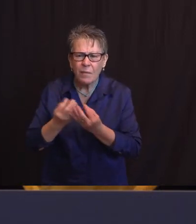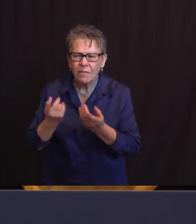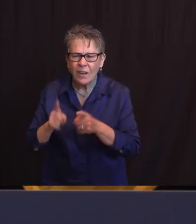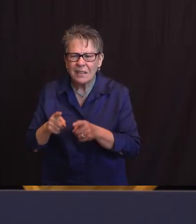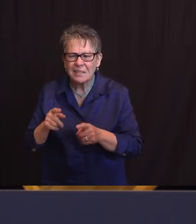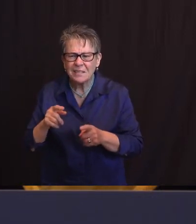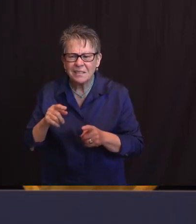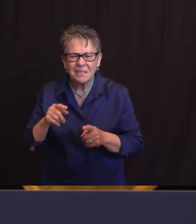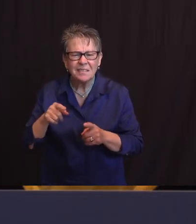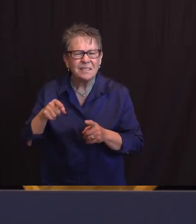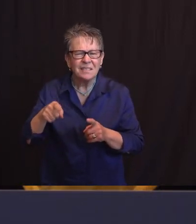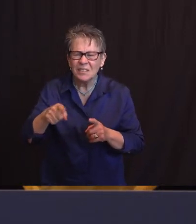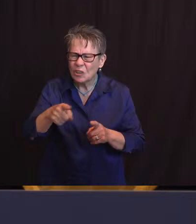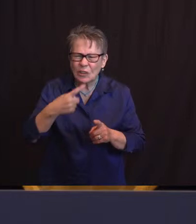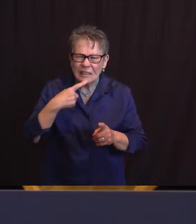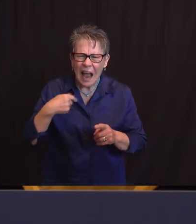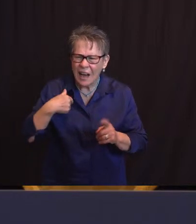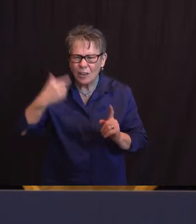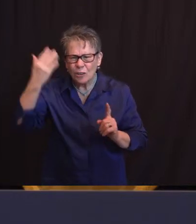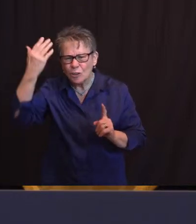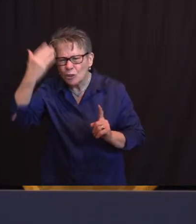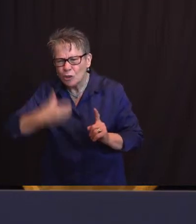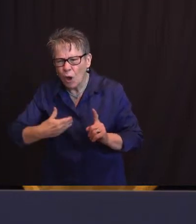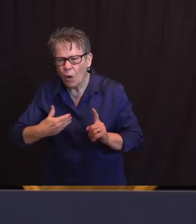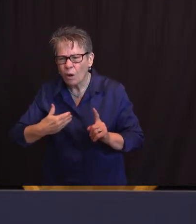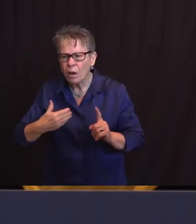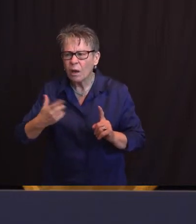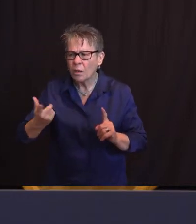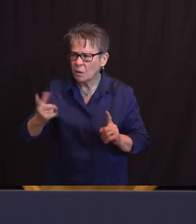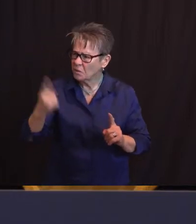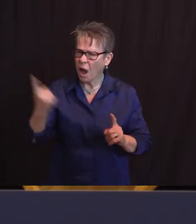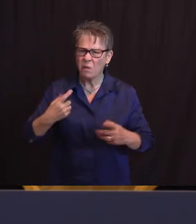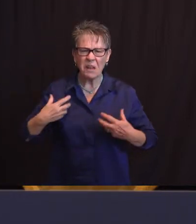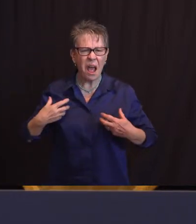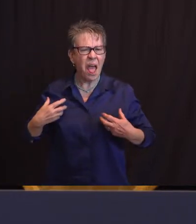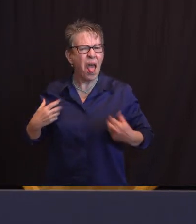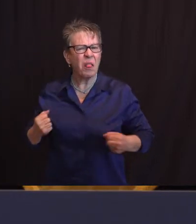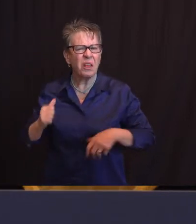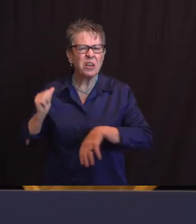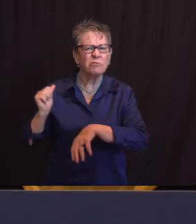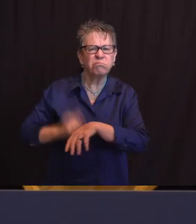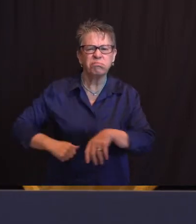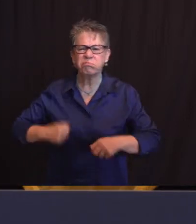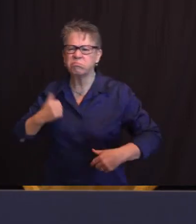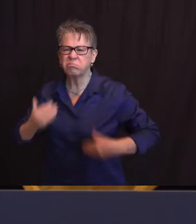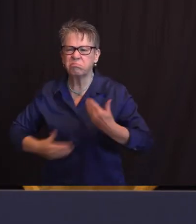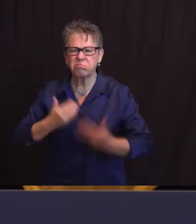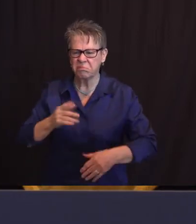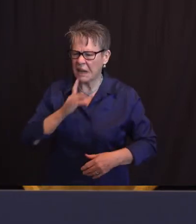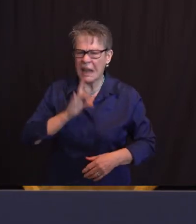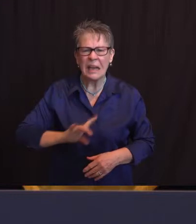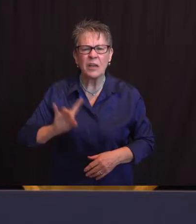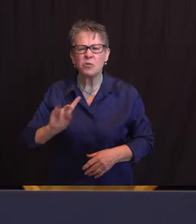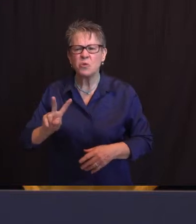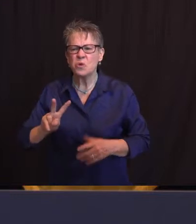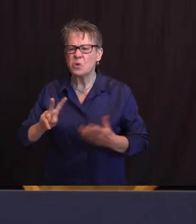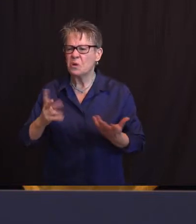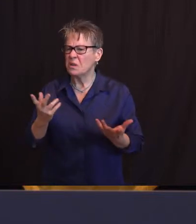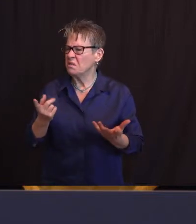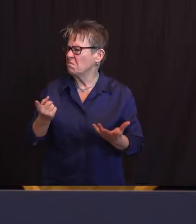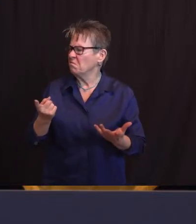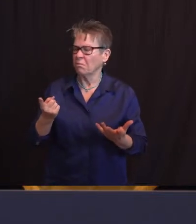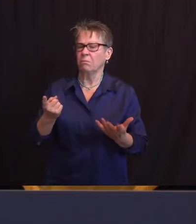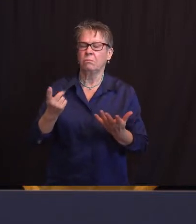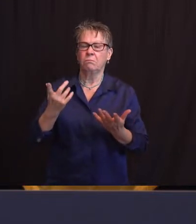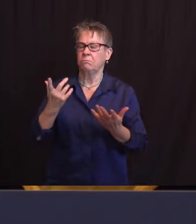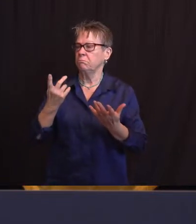to you? Yeah. Was he in okay health up until then? As far as we could tell and know, and it was kind of sudden. So, but Joe